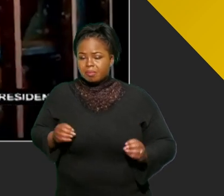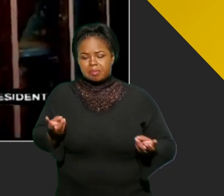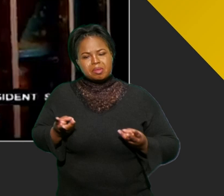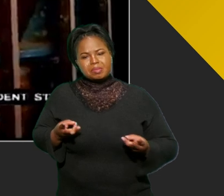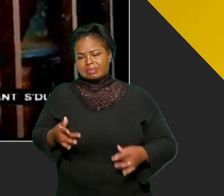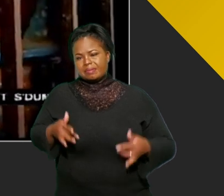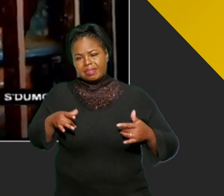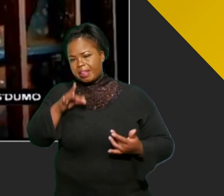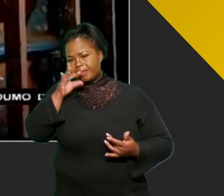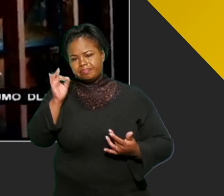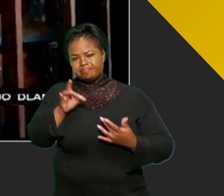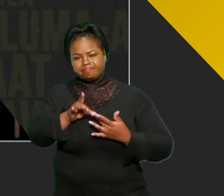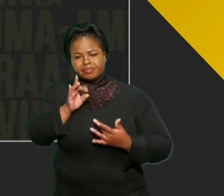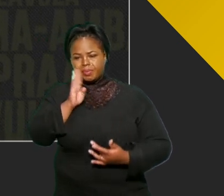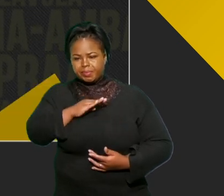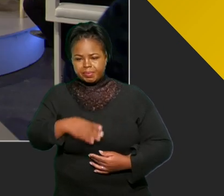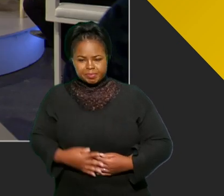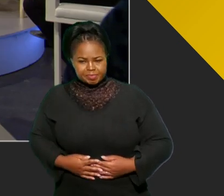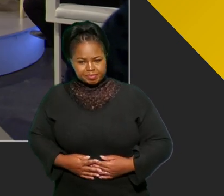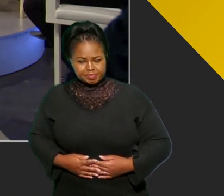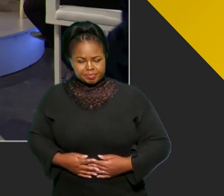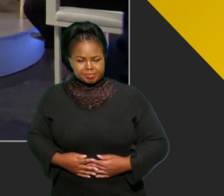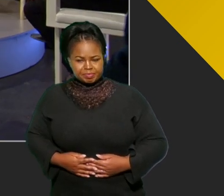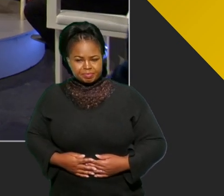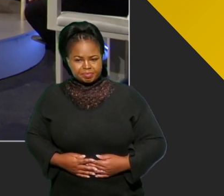say they have no alternative.